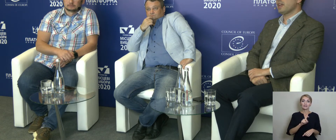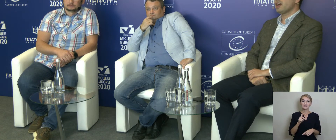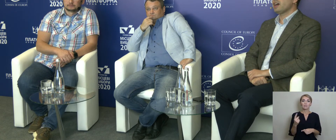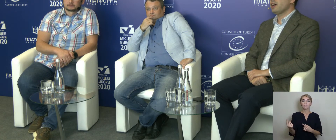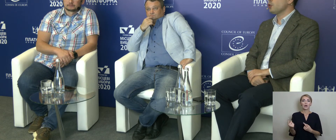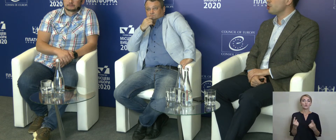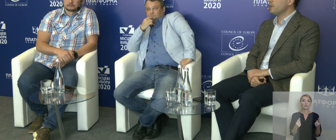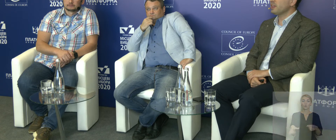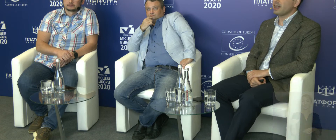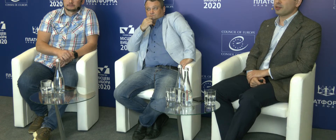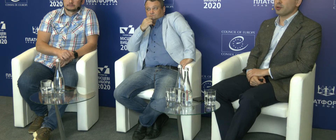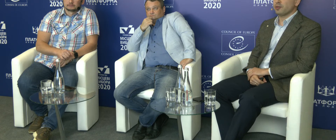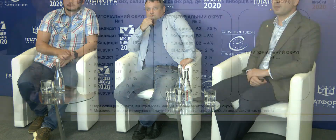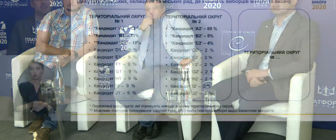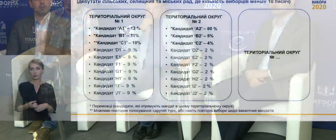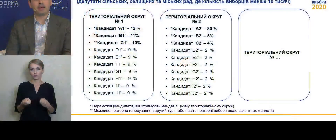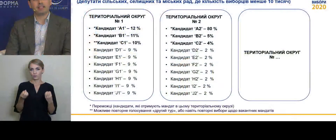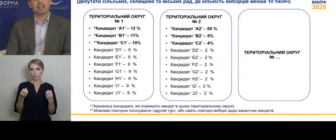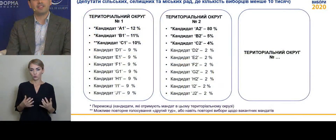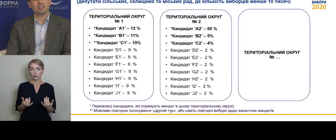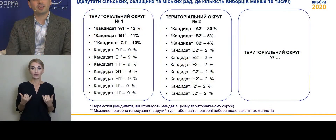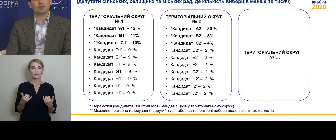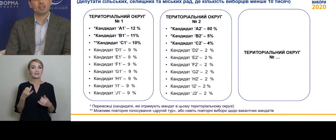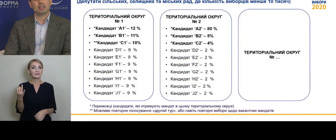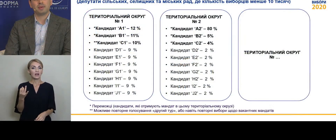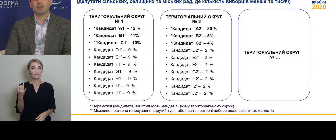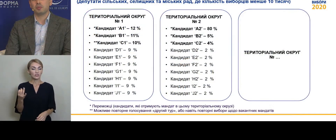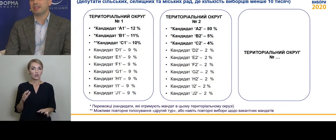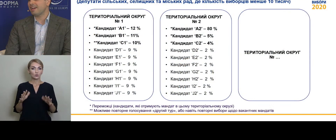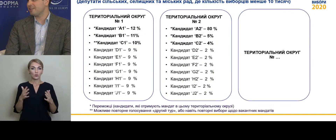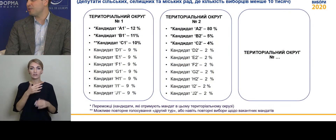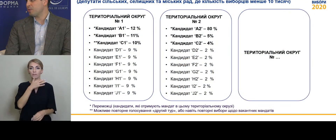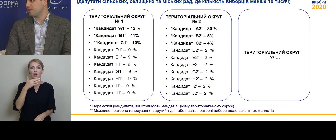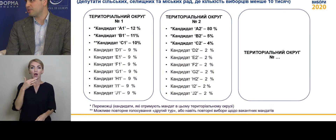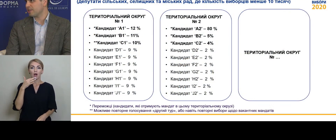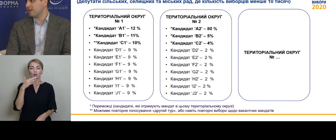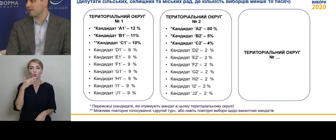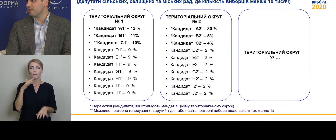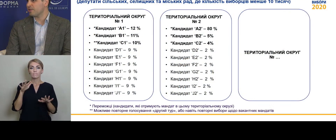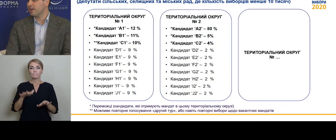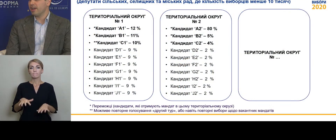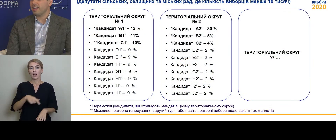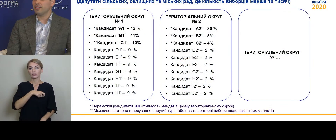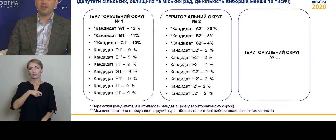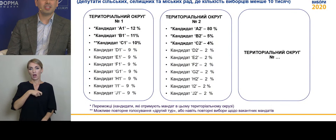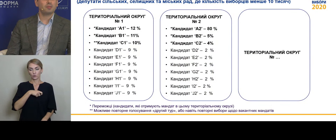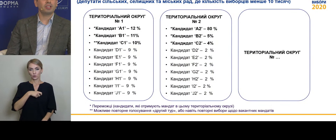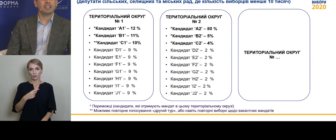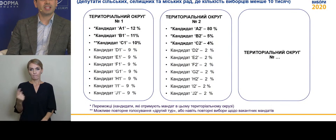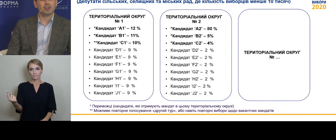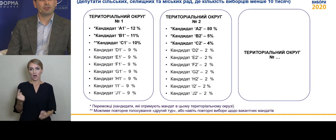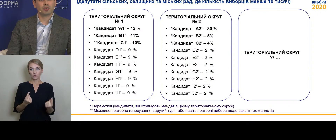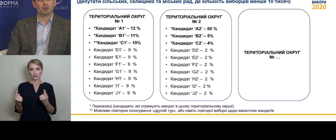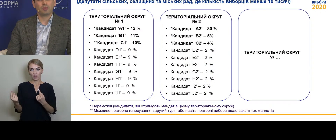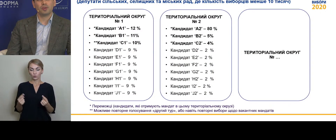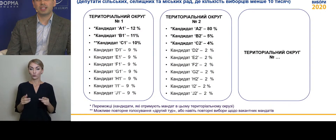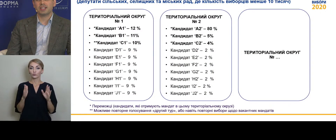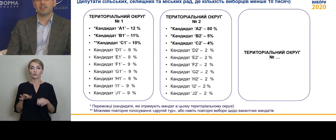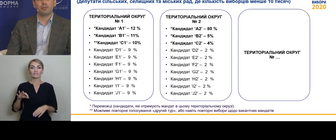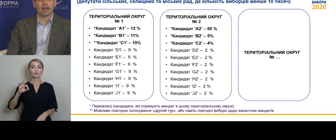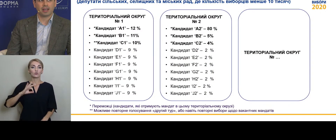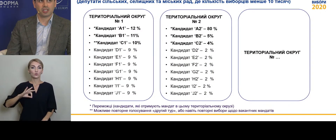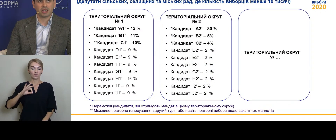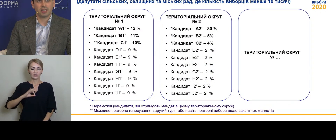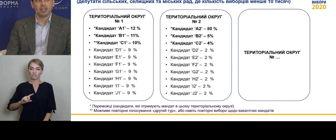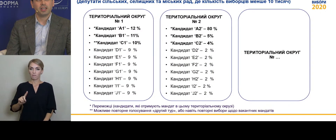So with the majoritarian system, one single mandate, majoritarian voting system is quite simple.